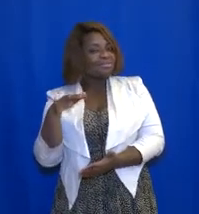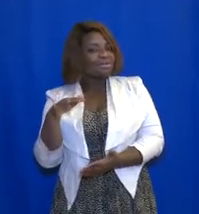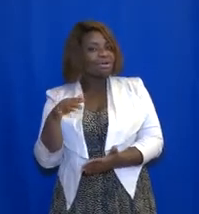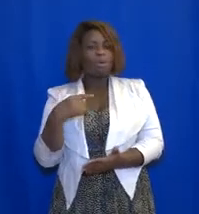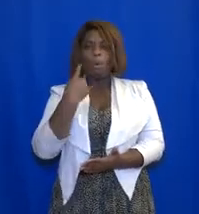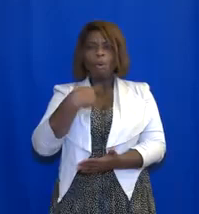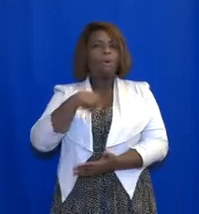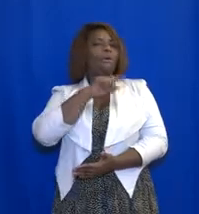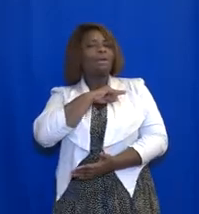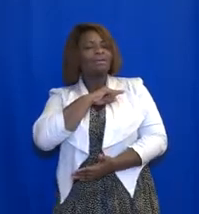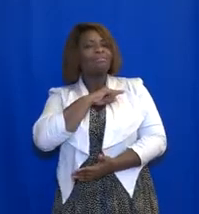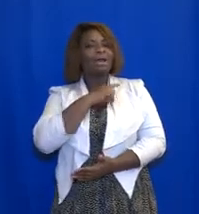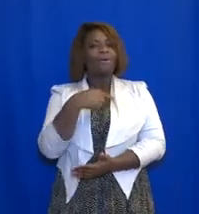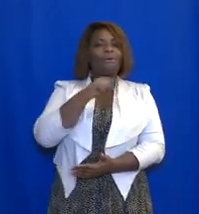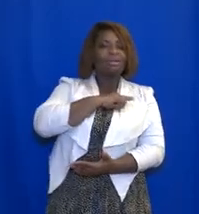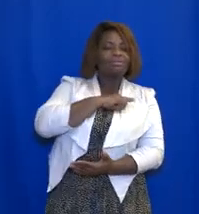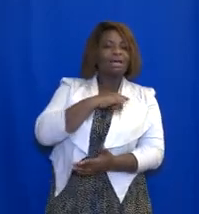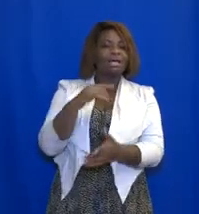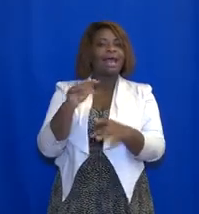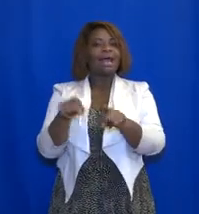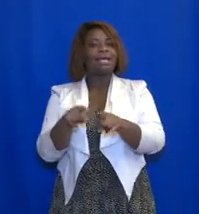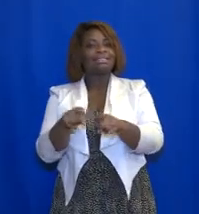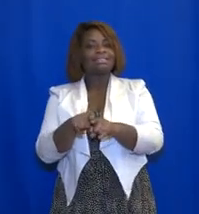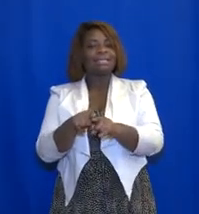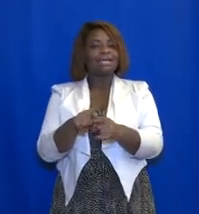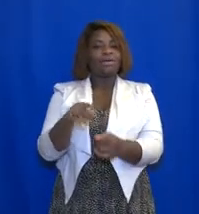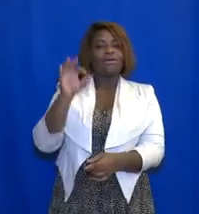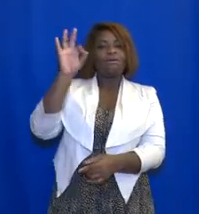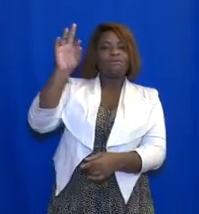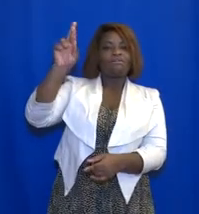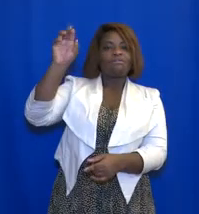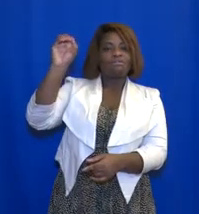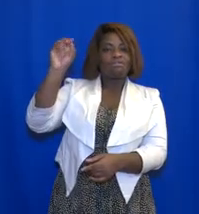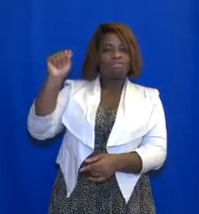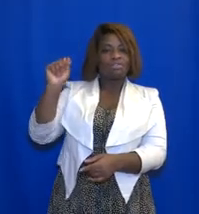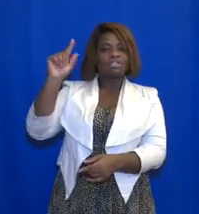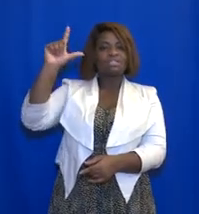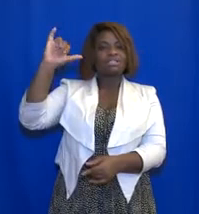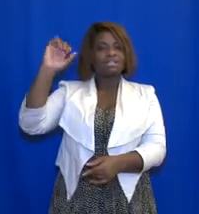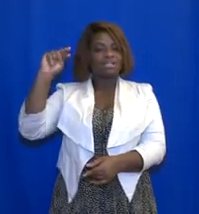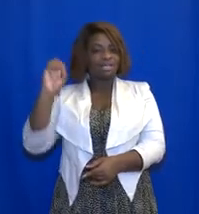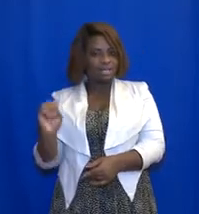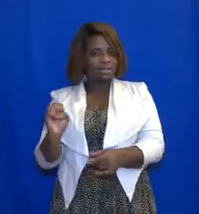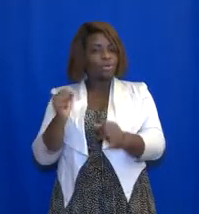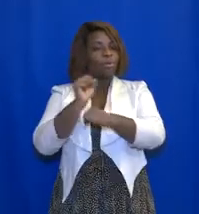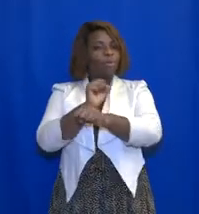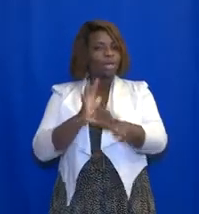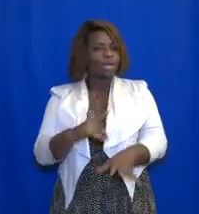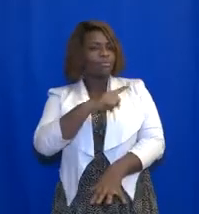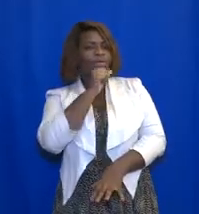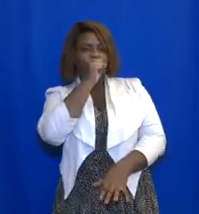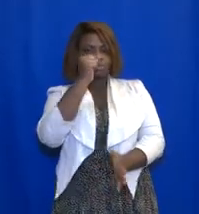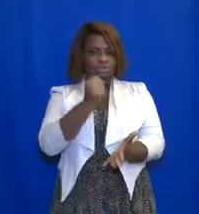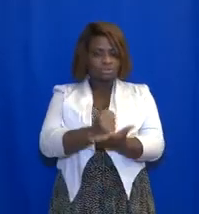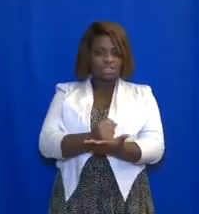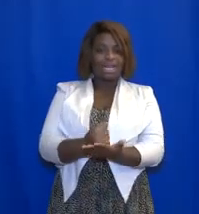who qualifies as frontline health workers in this context. I have, however, been assured that